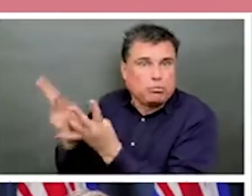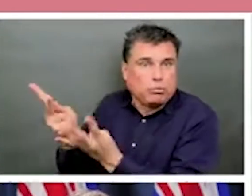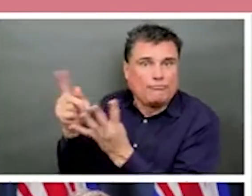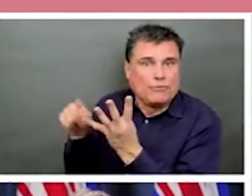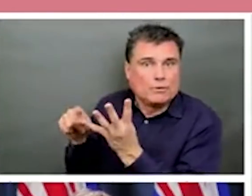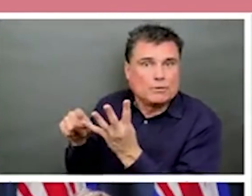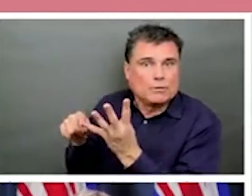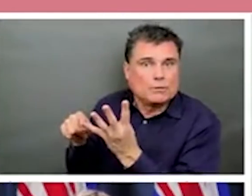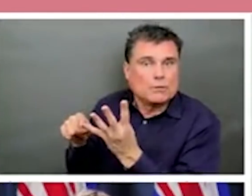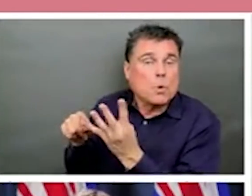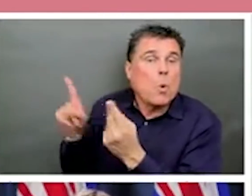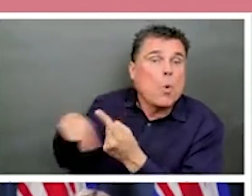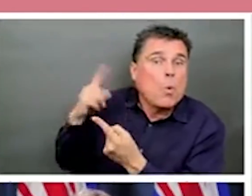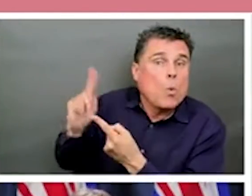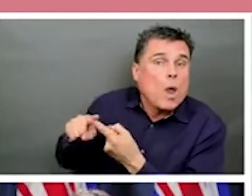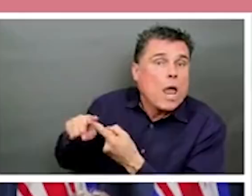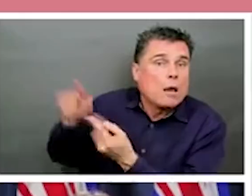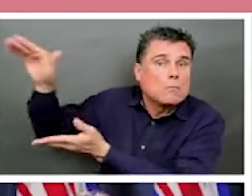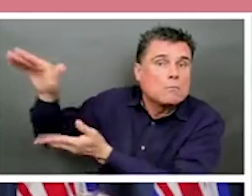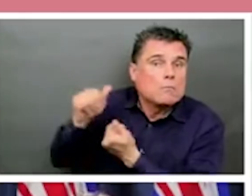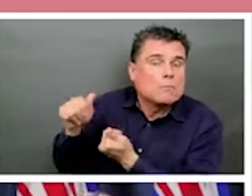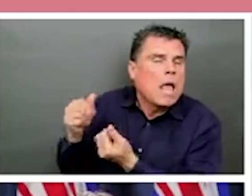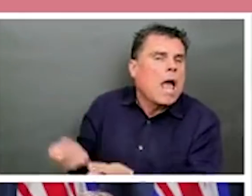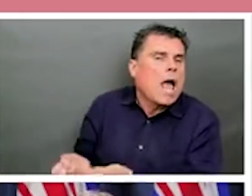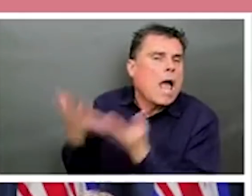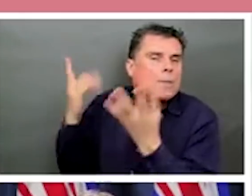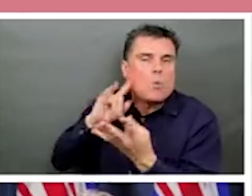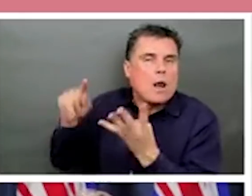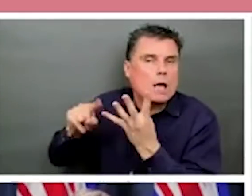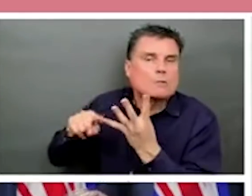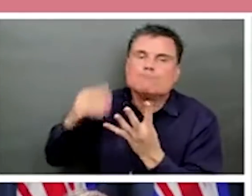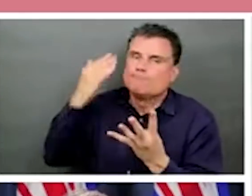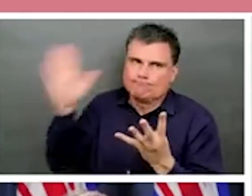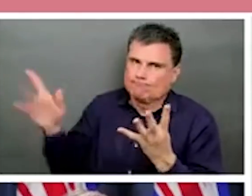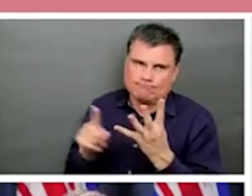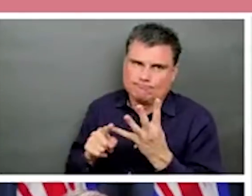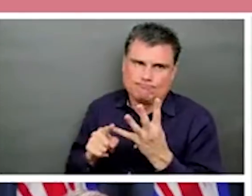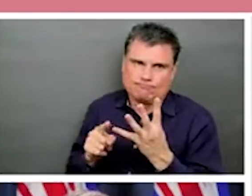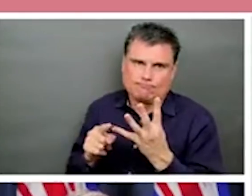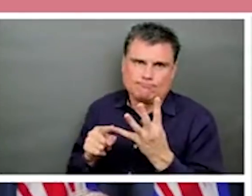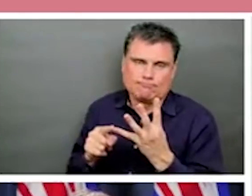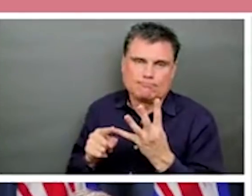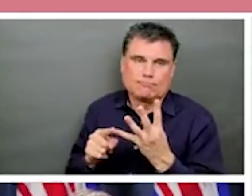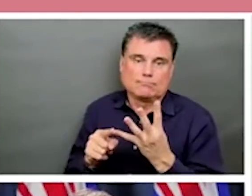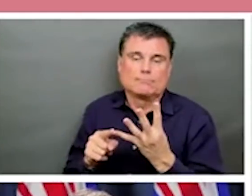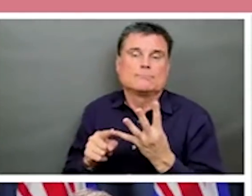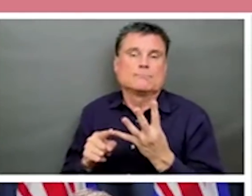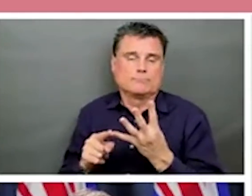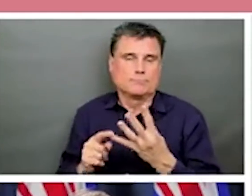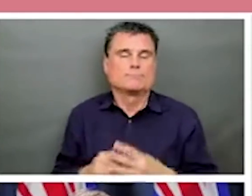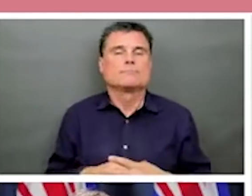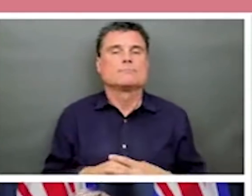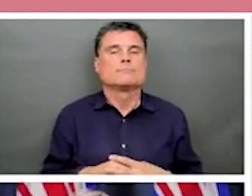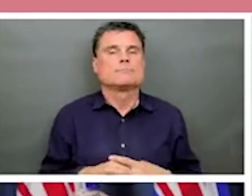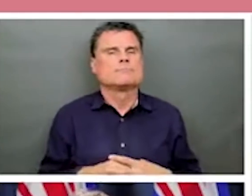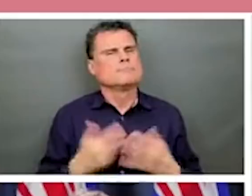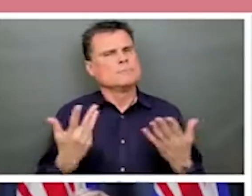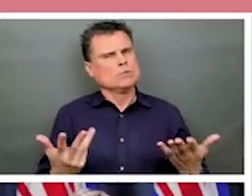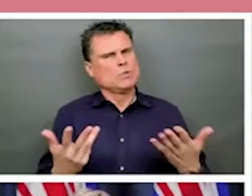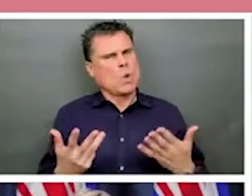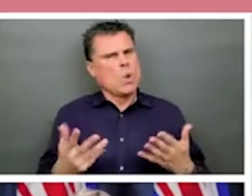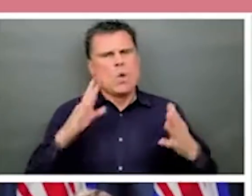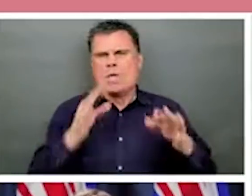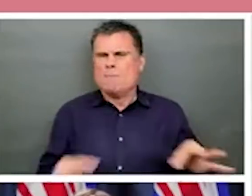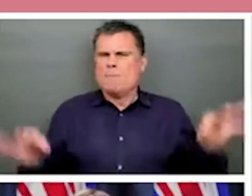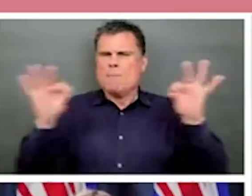will be bringing forth or when it will arrive. So I think it's, one of the fundamental pieces of information here